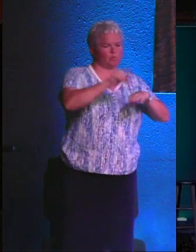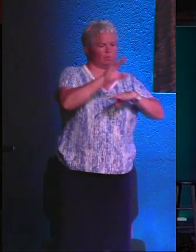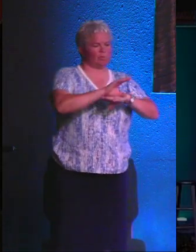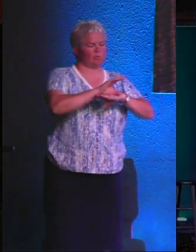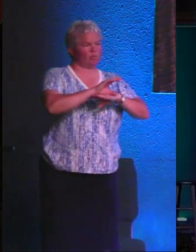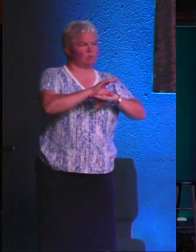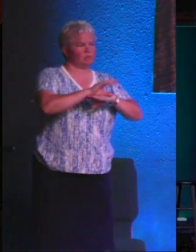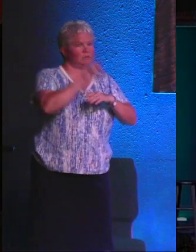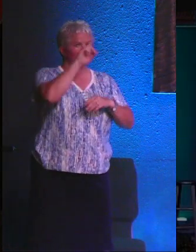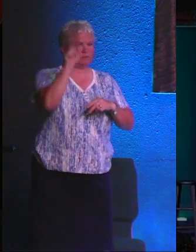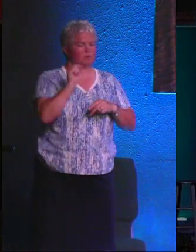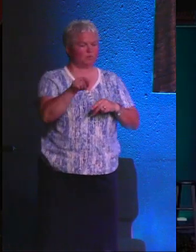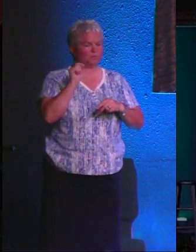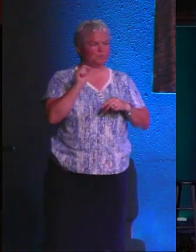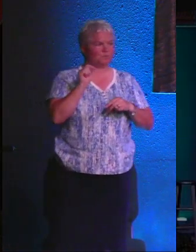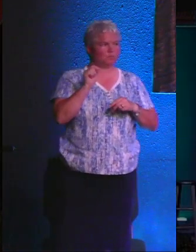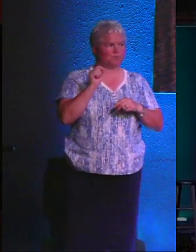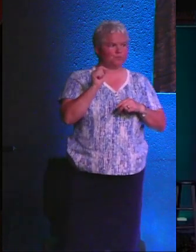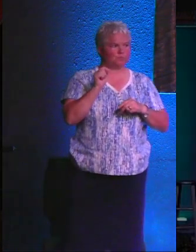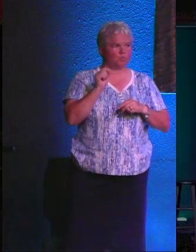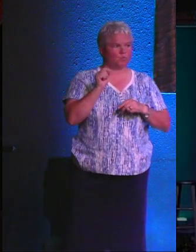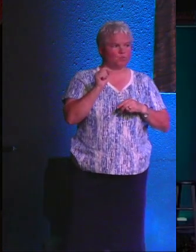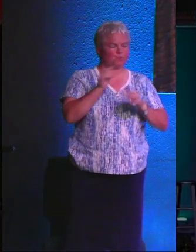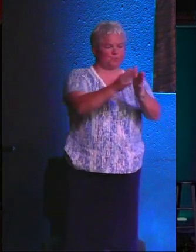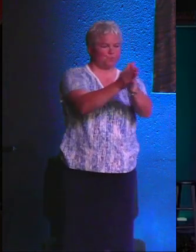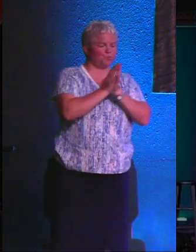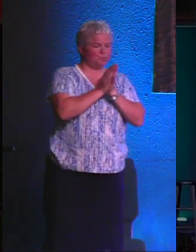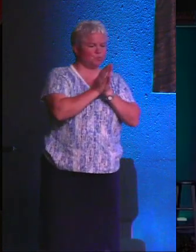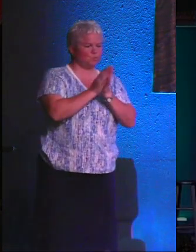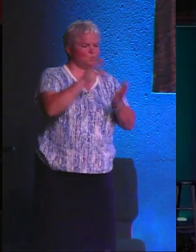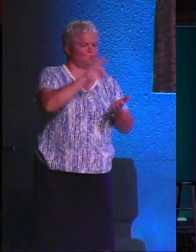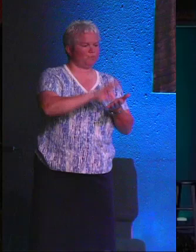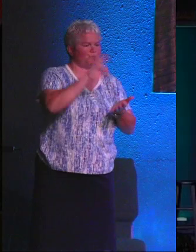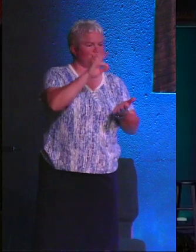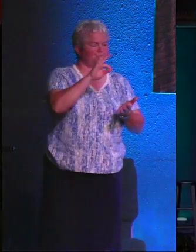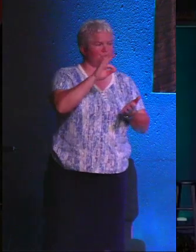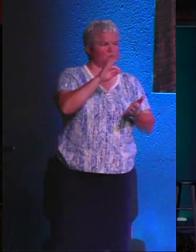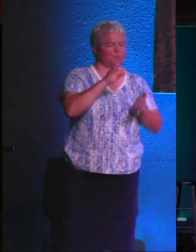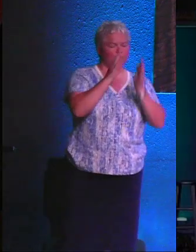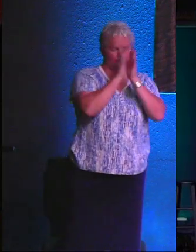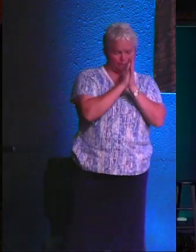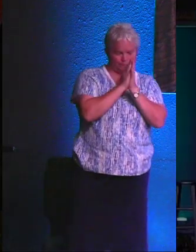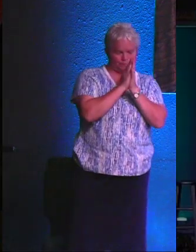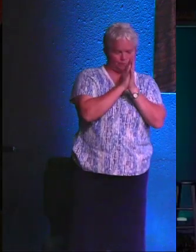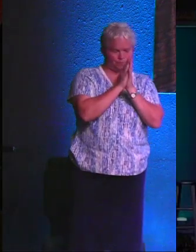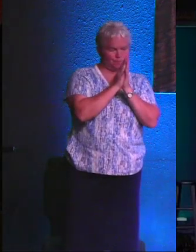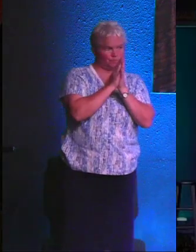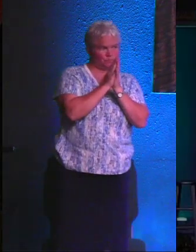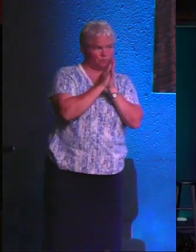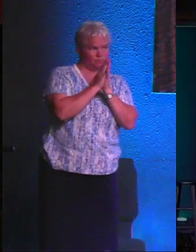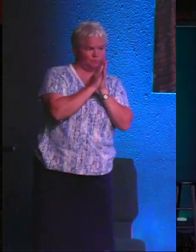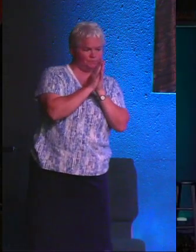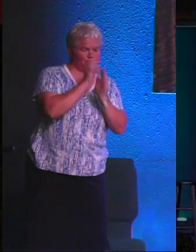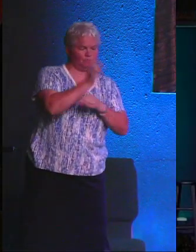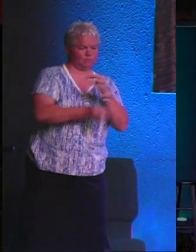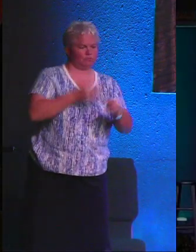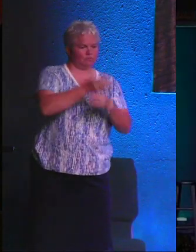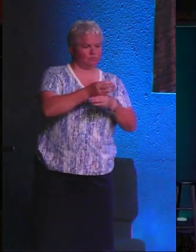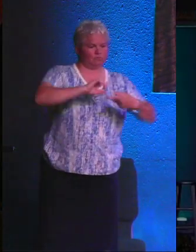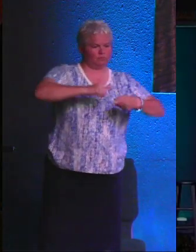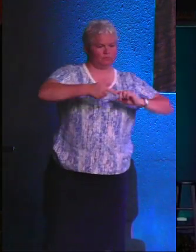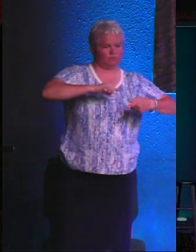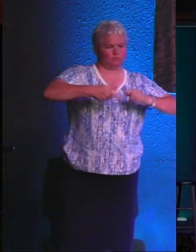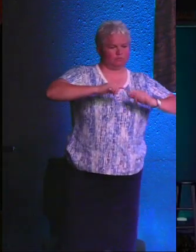during church. If you have questions, if I can't answer them, we'll find people. I'll go pray with you. I'll do all of those things. This world